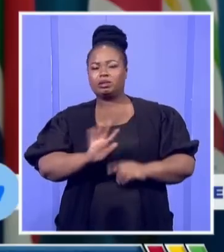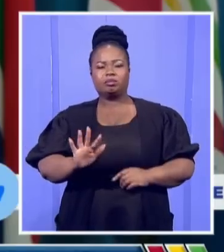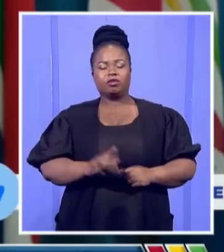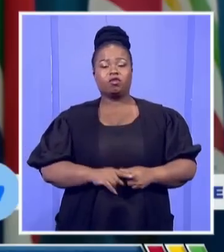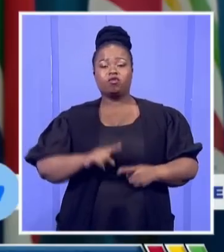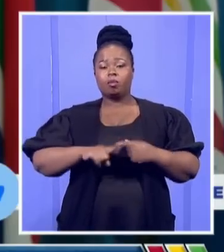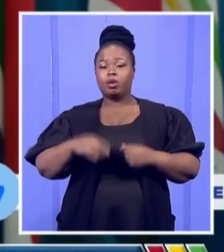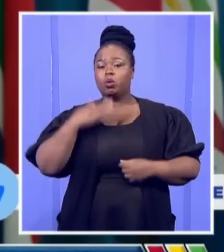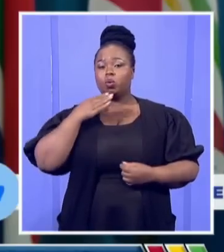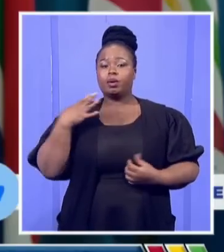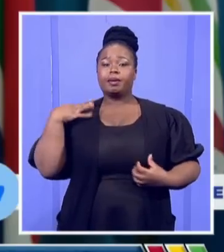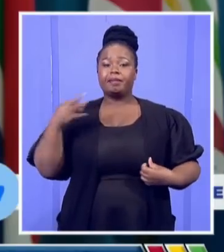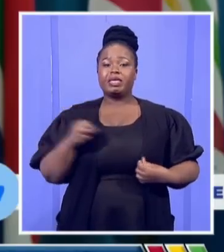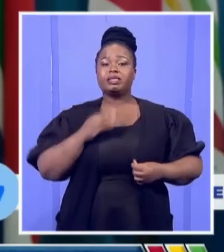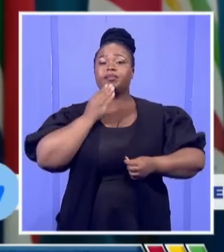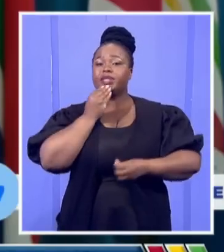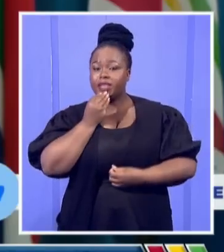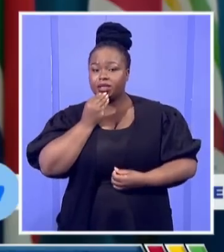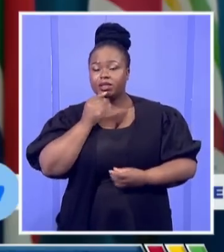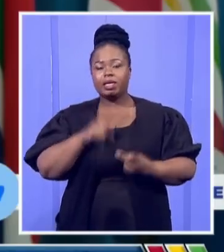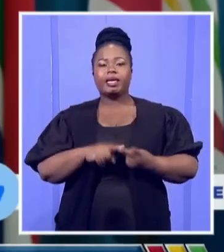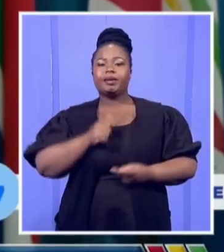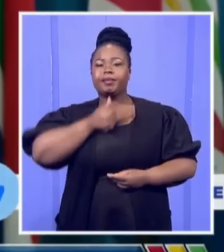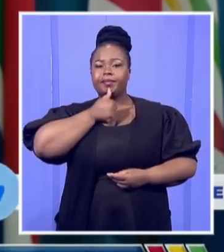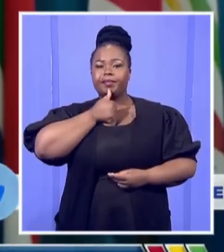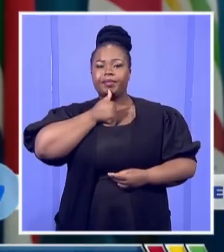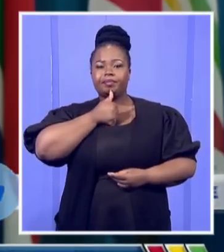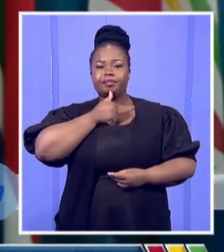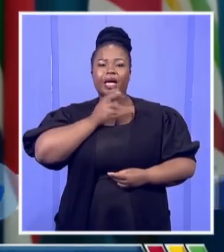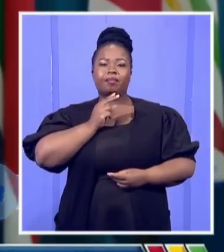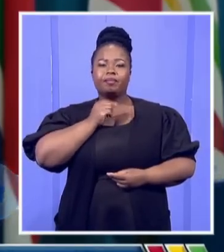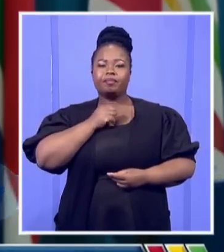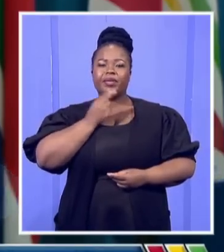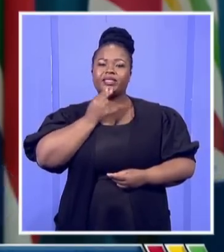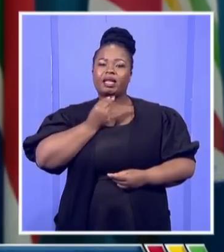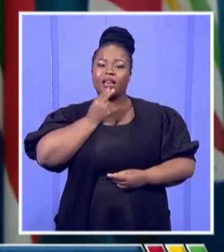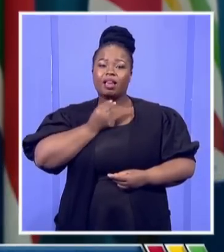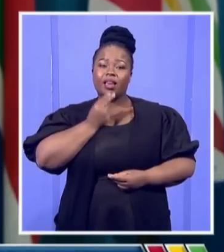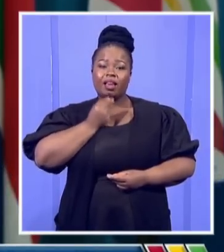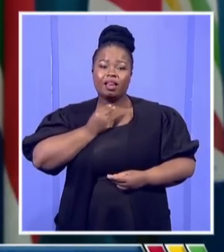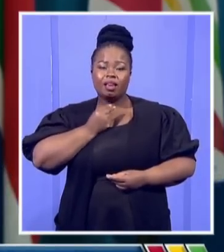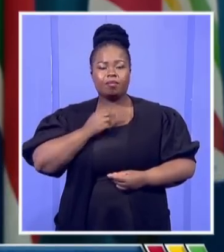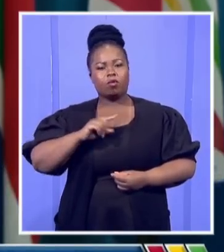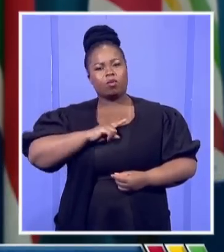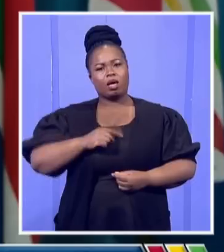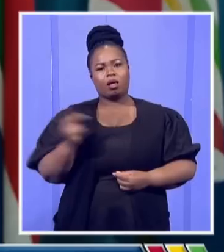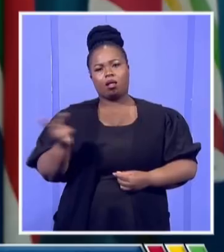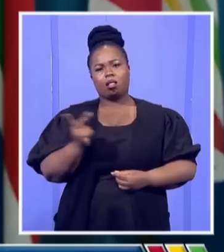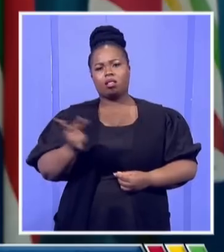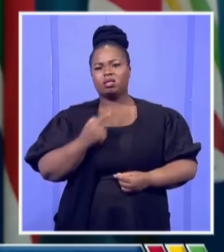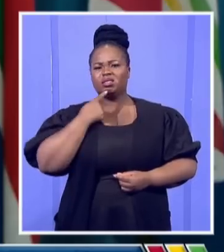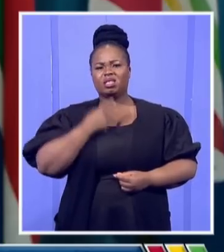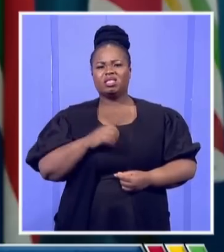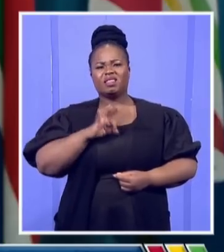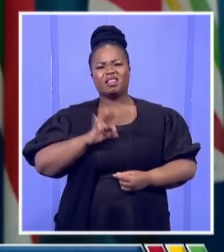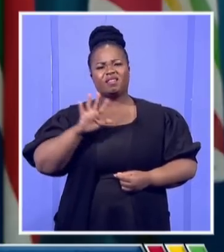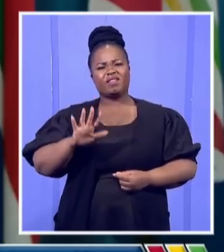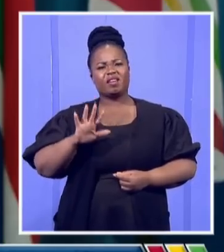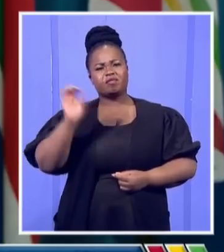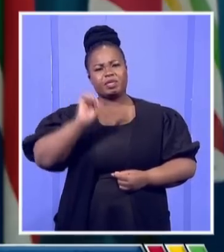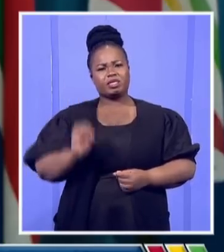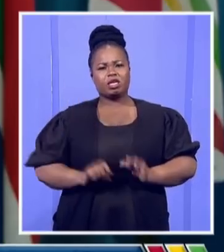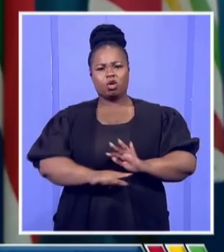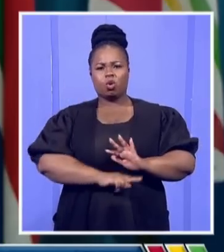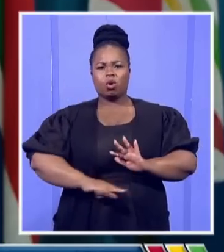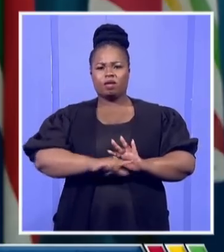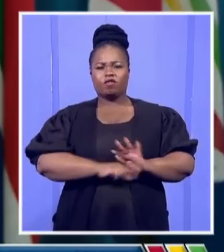of Minister Mantashe and Minister Patel, who is still today insisting on 35% localization for